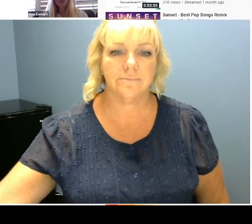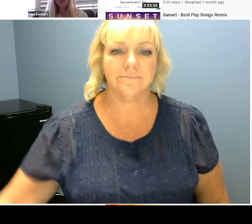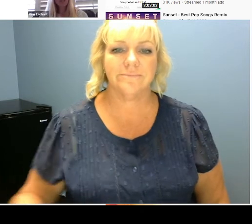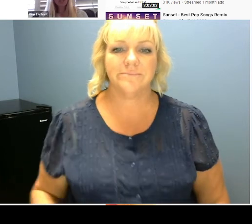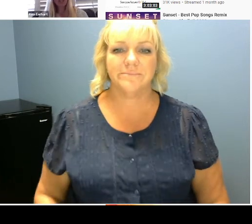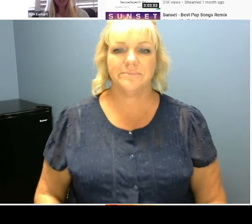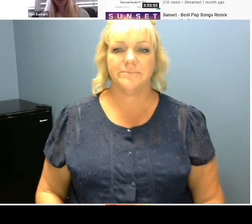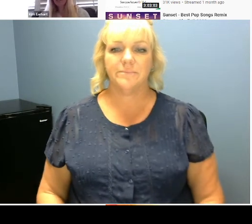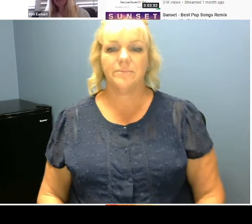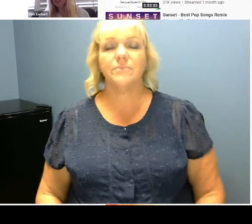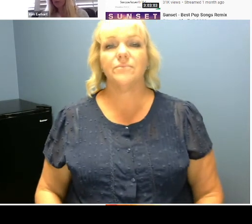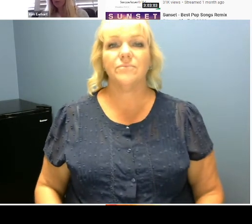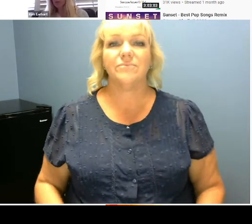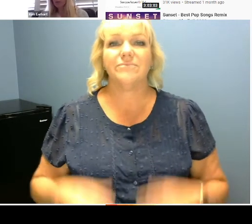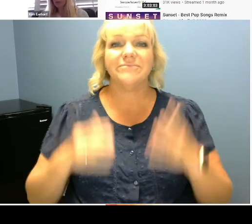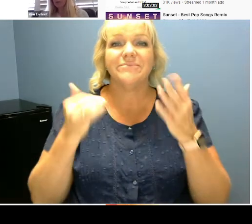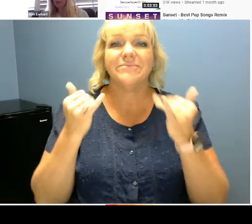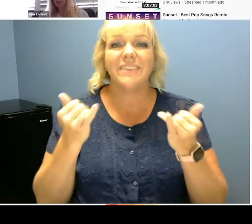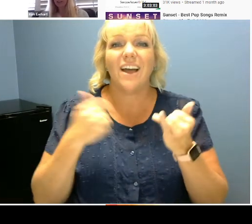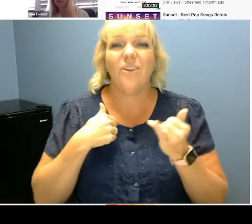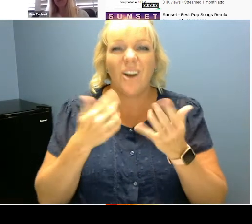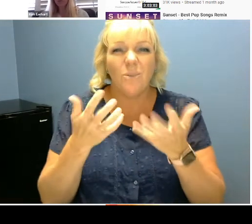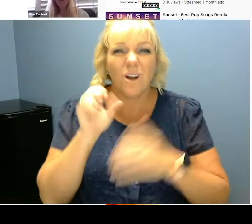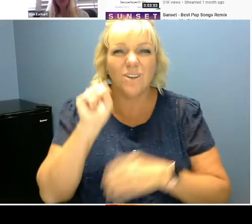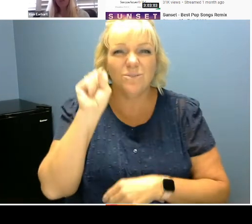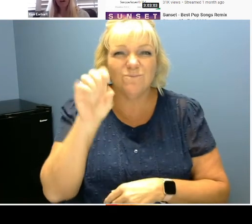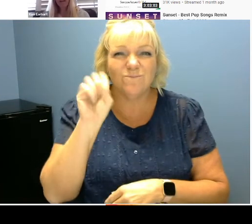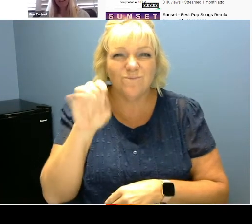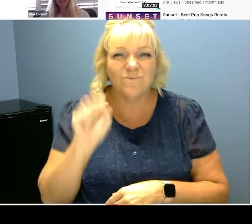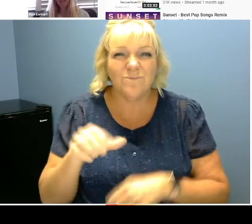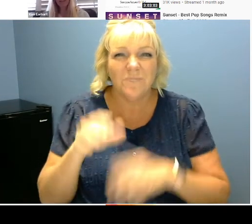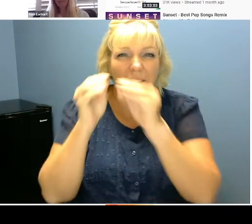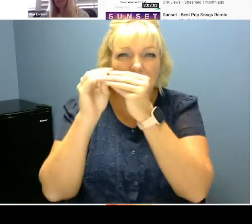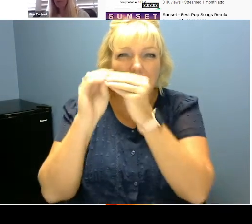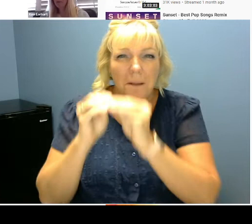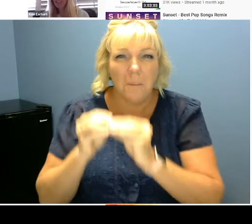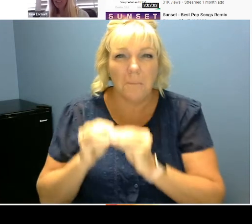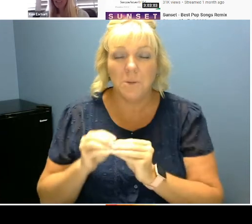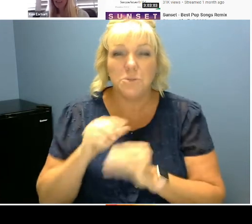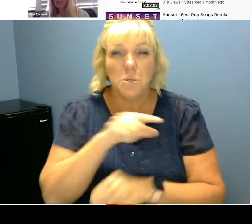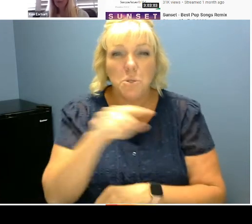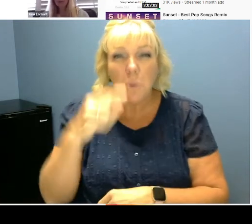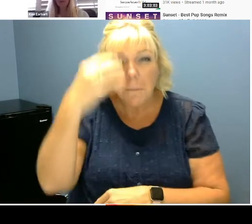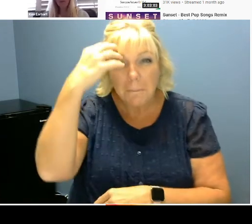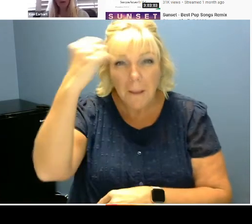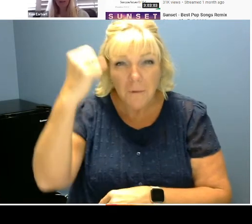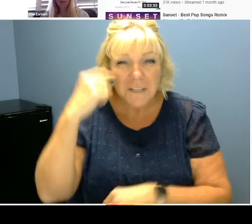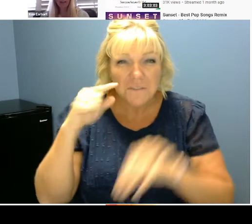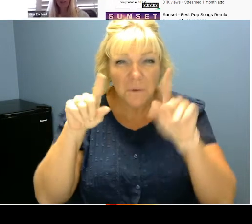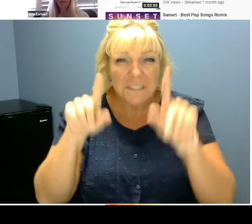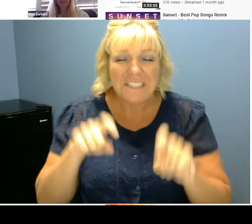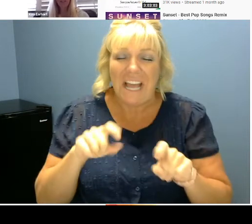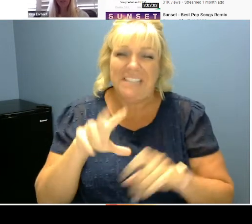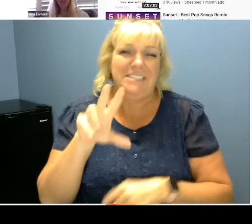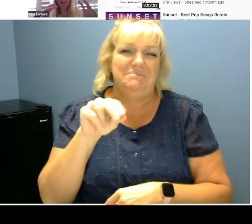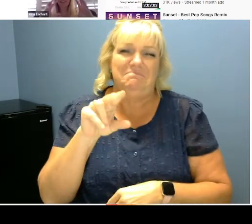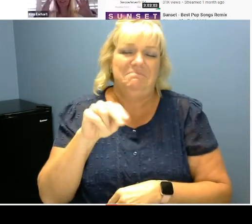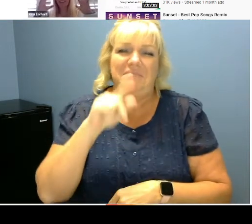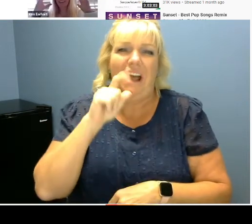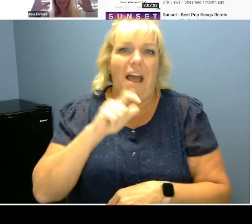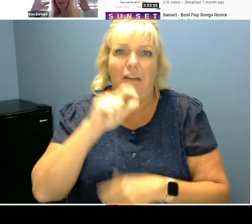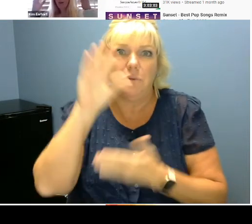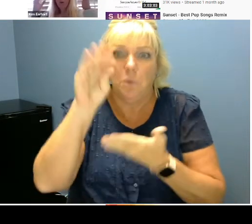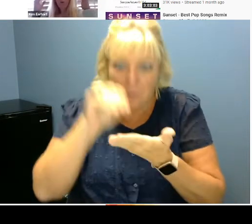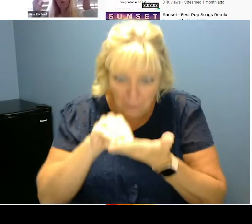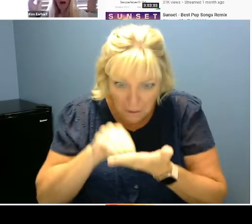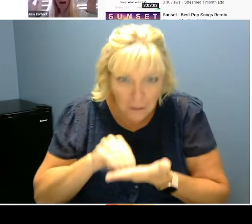So I just wanted to share these numbers with you really quickly. You would not need to like memorize these numbers or even write them down. It's just so you can get the